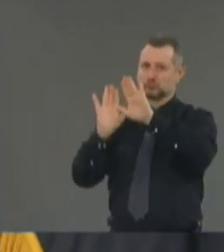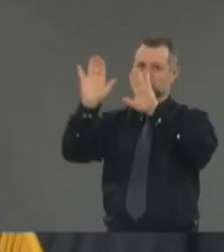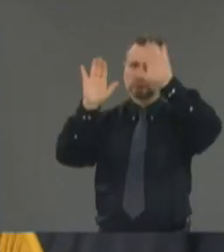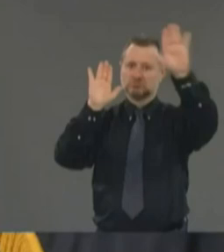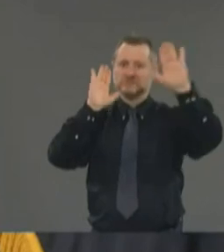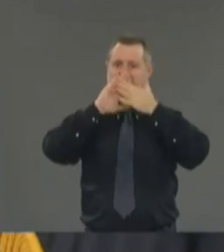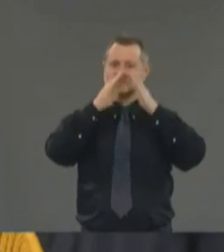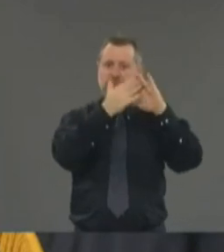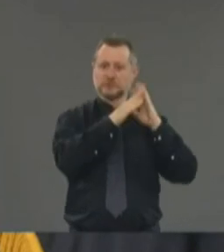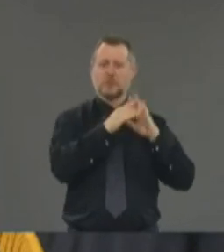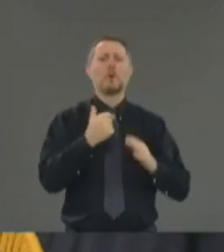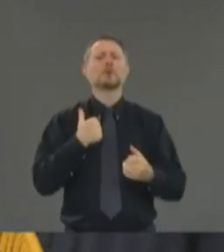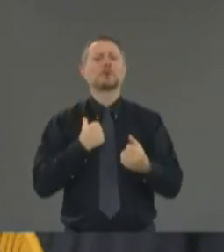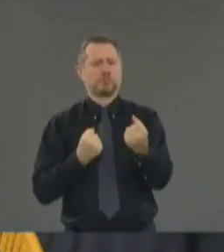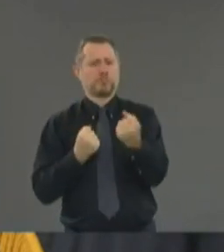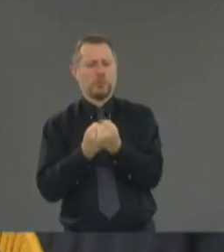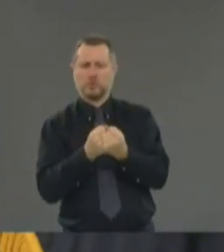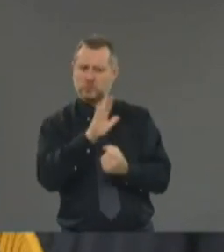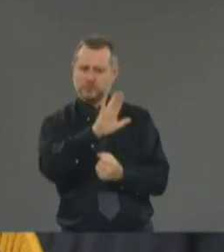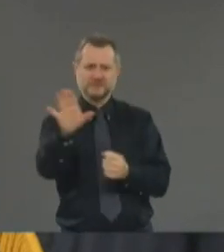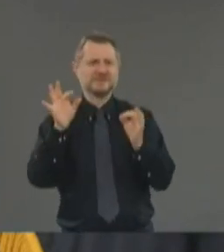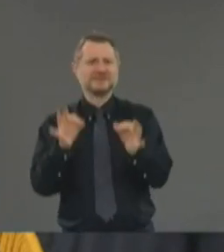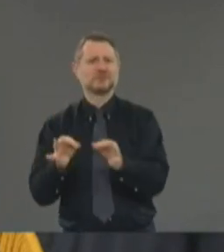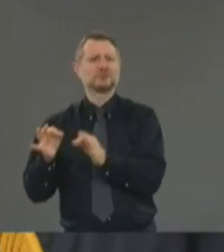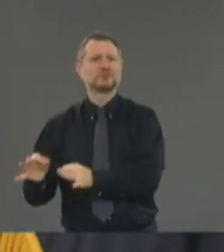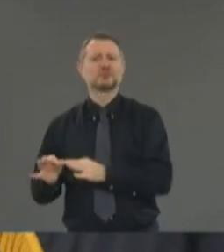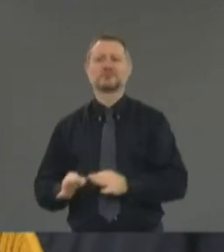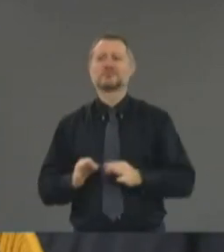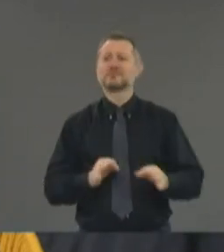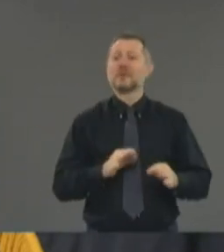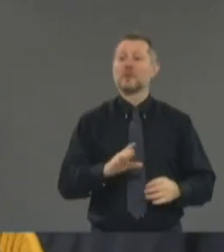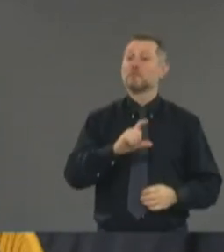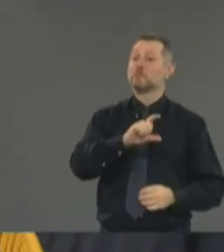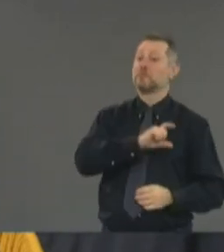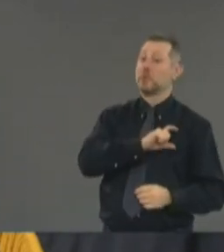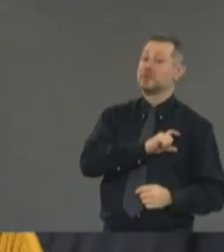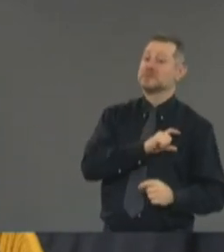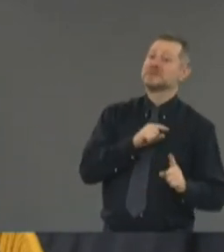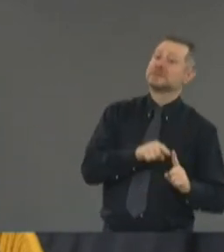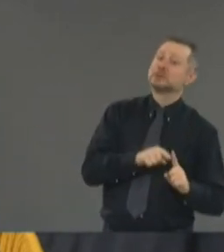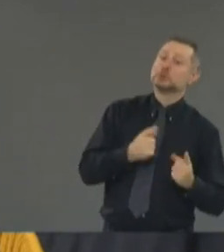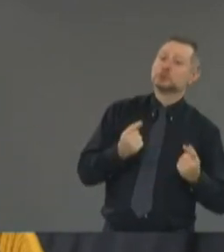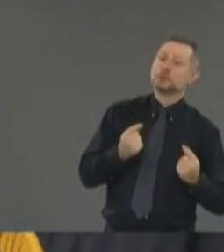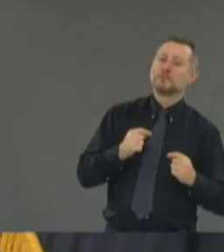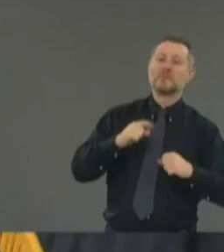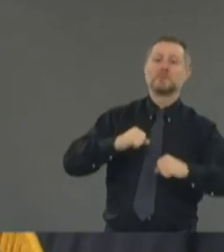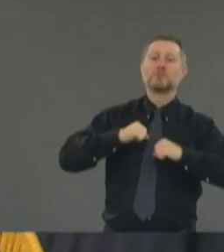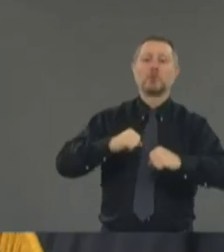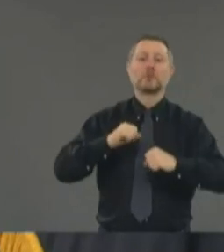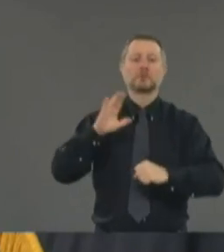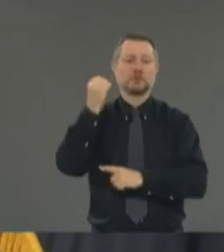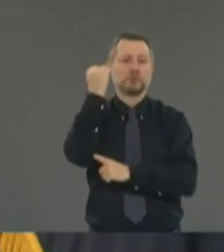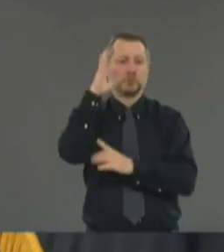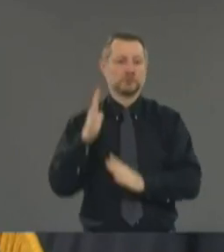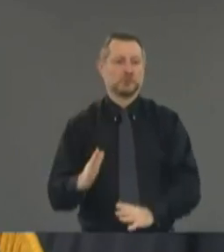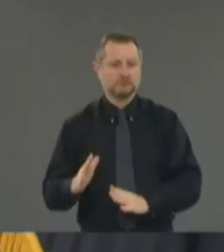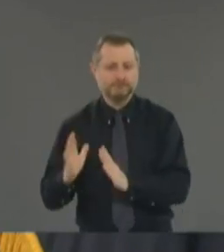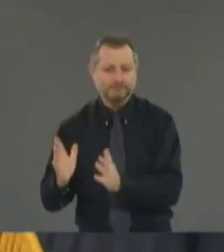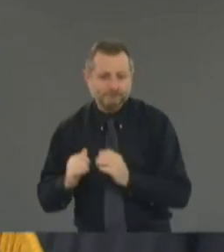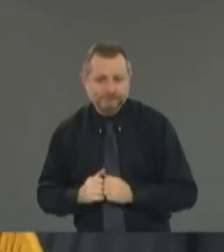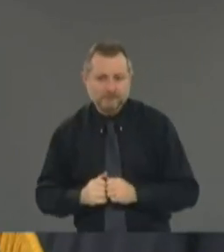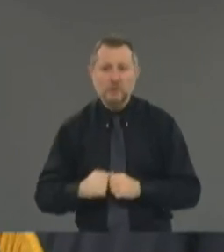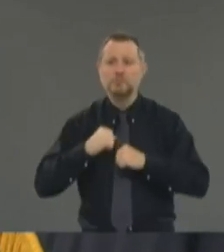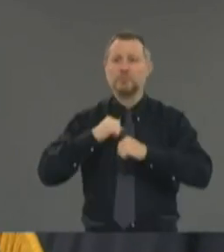their decisions. The police need to protect the demonstrators, protect public